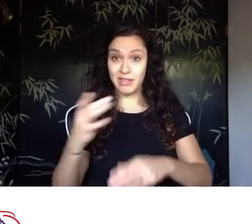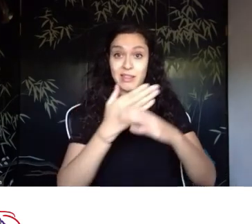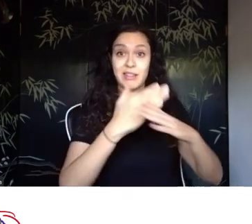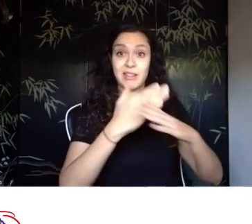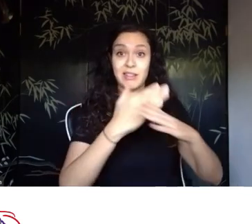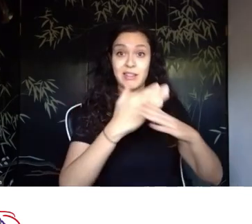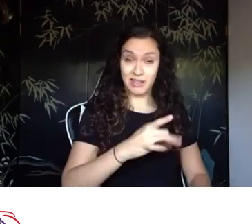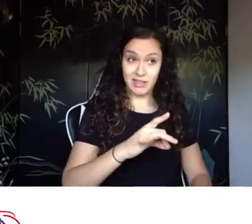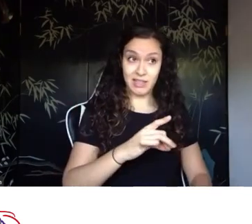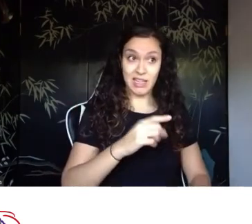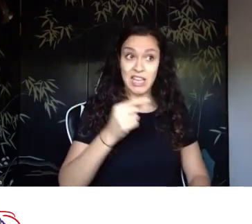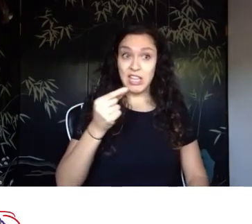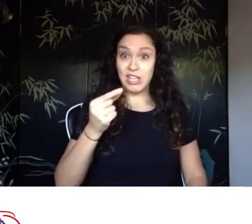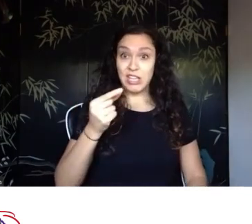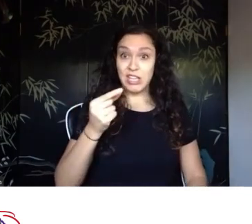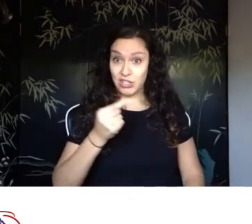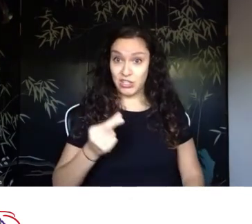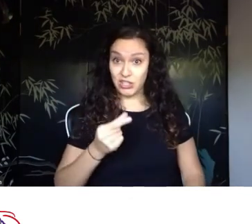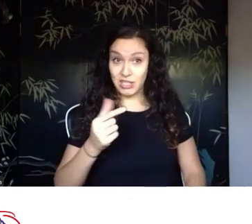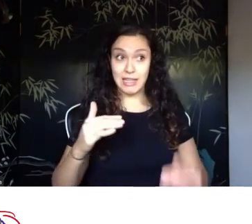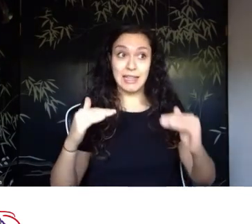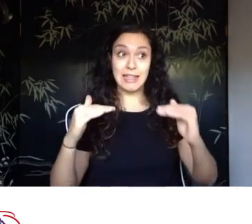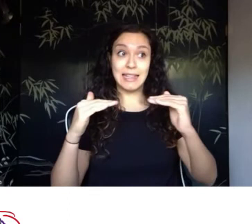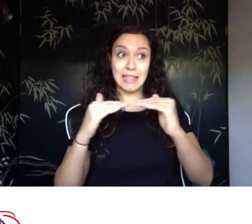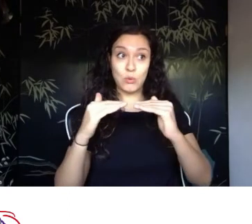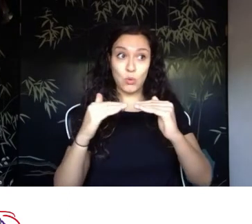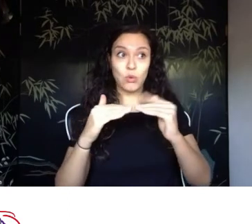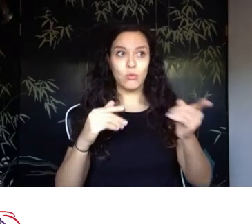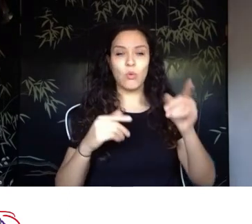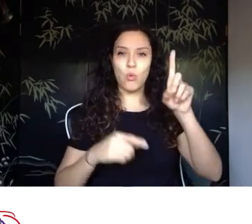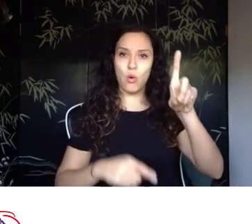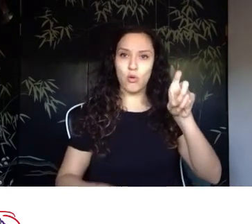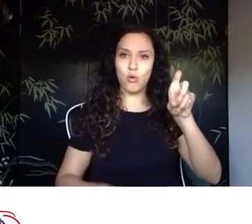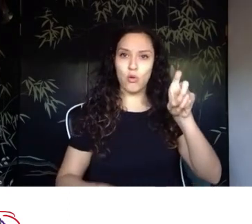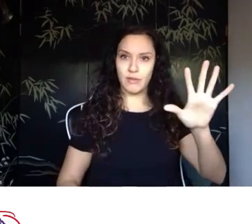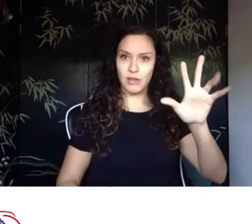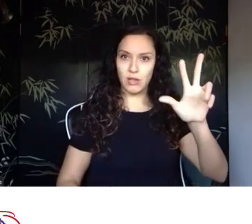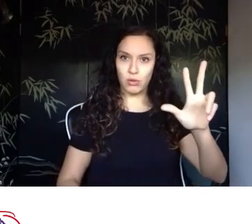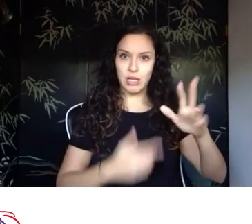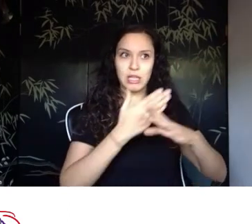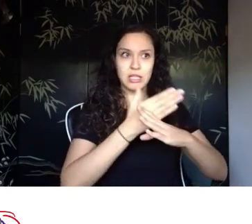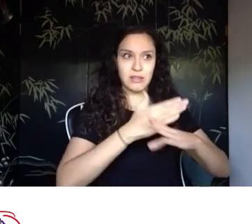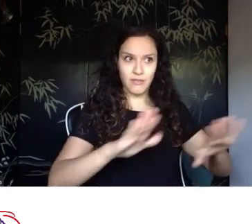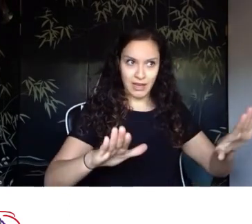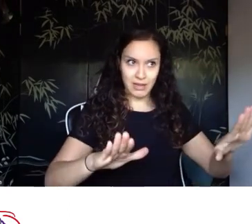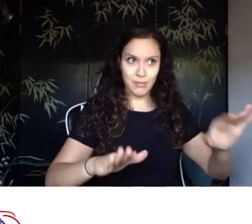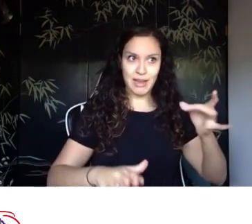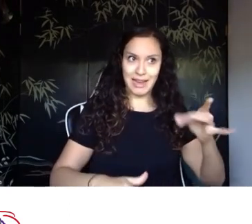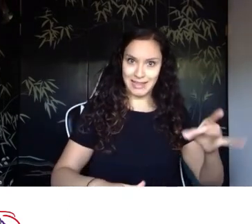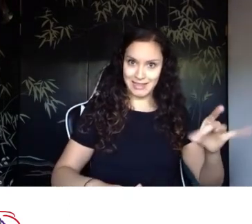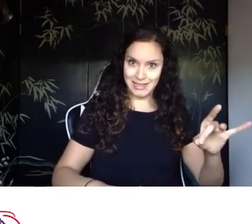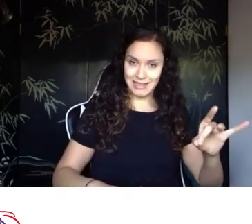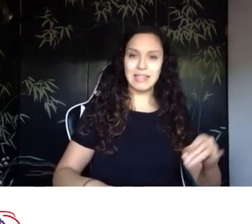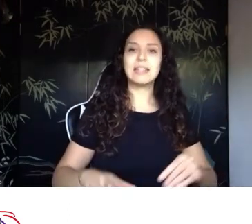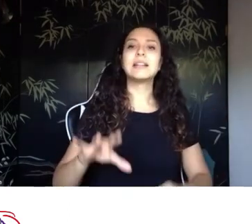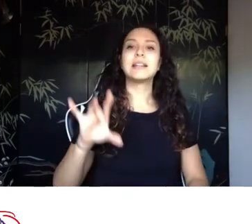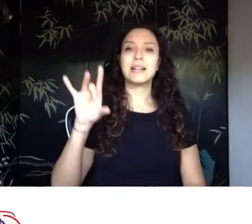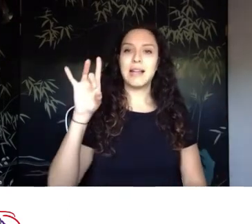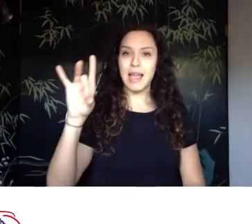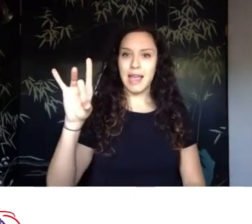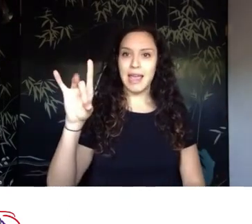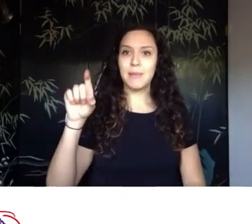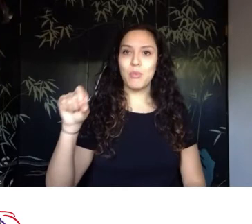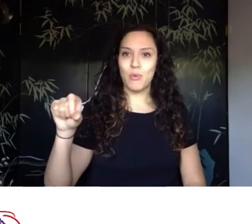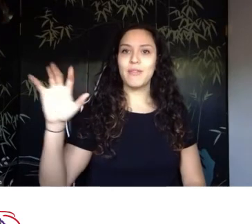18, divide by 18. G equals 153 divided by 18,